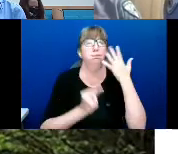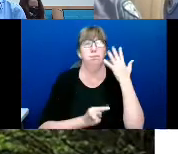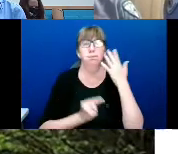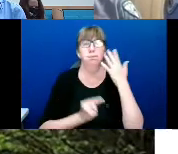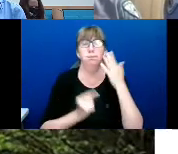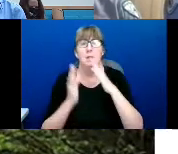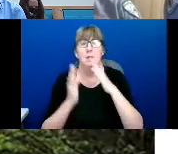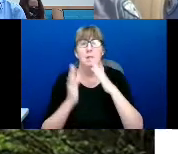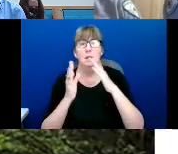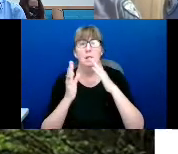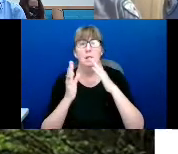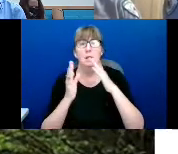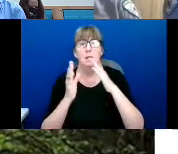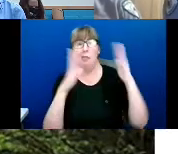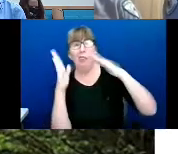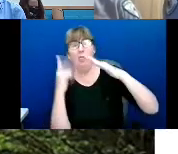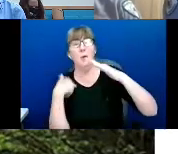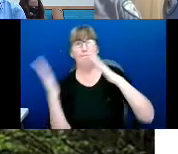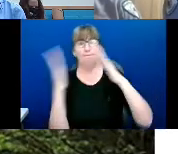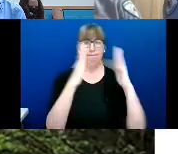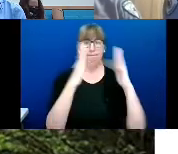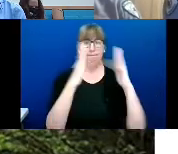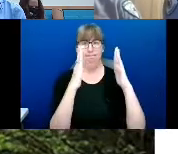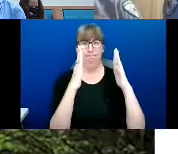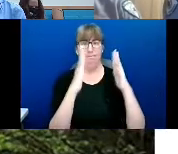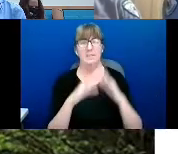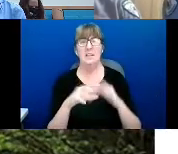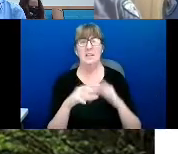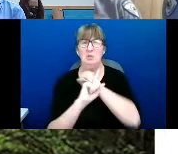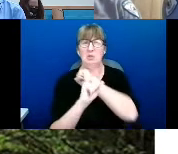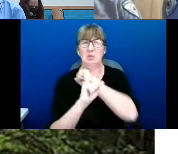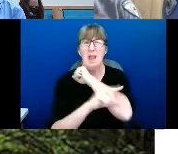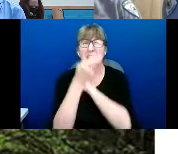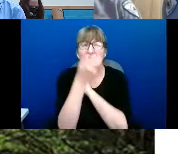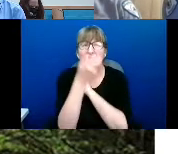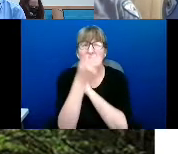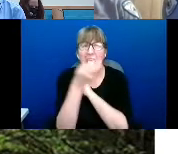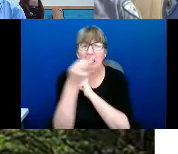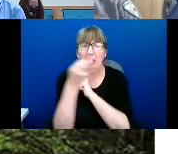trash. And that was work exploration crew's main job.